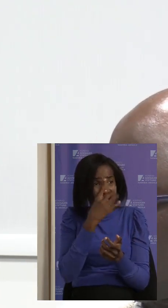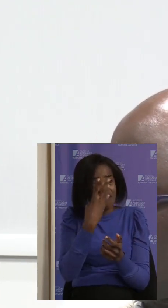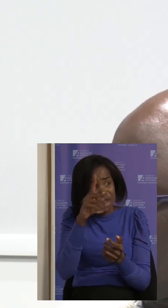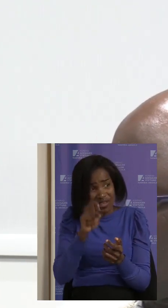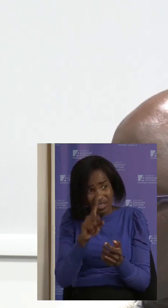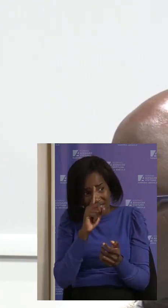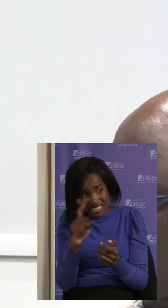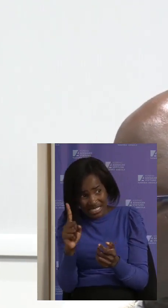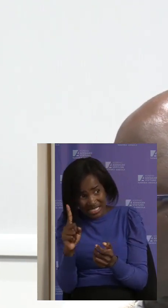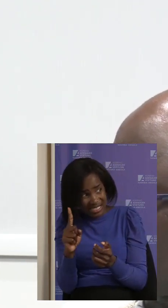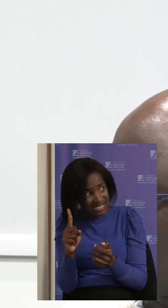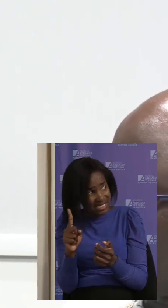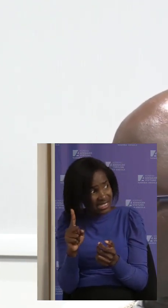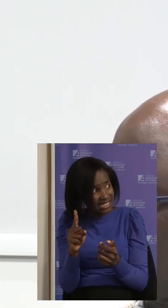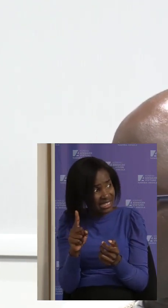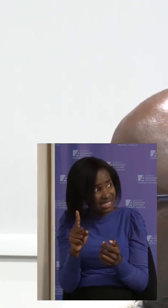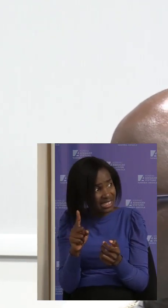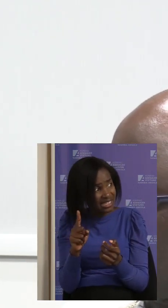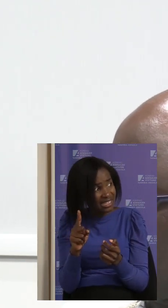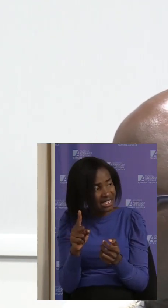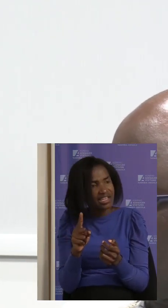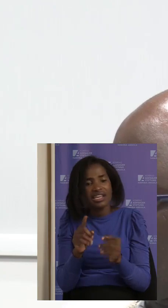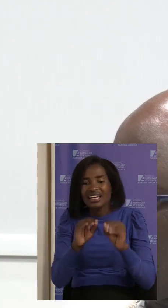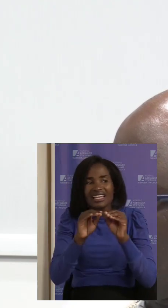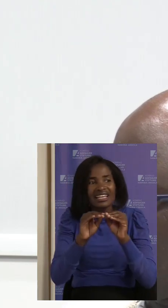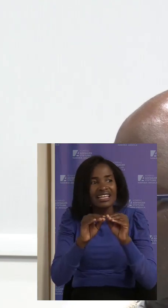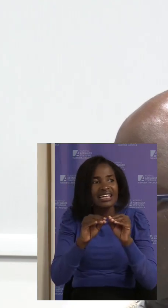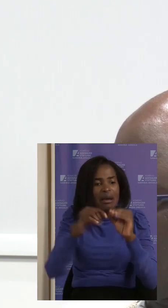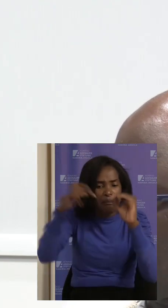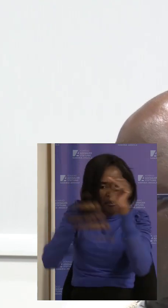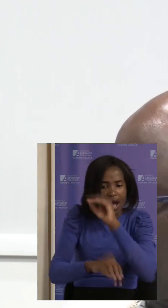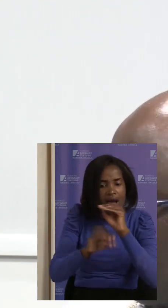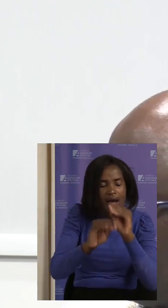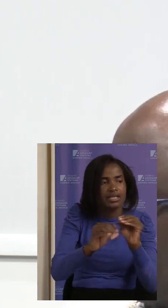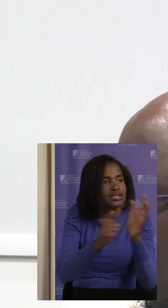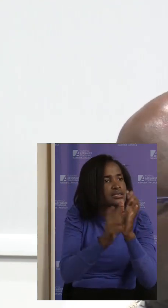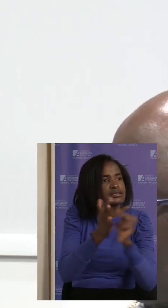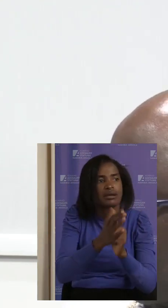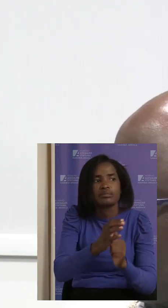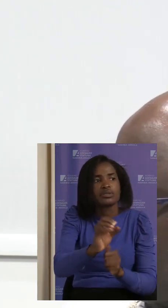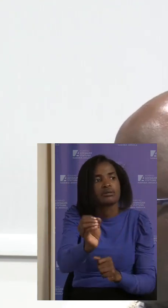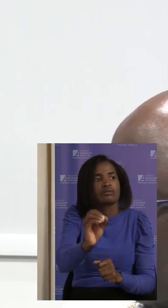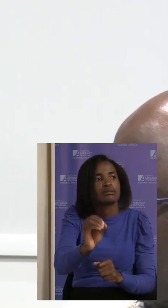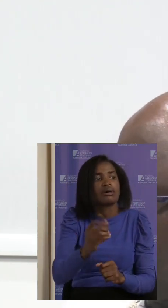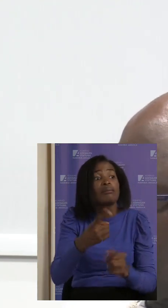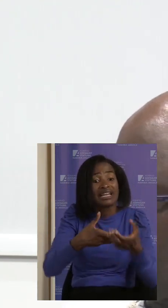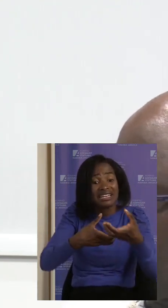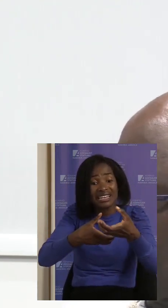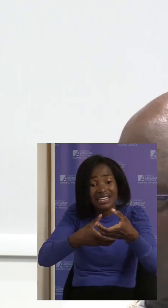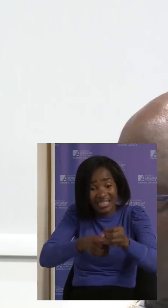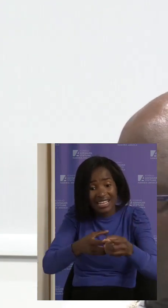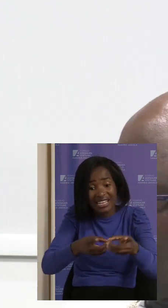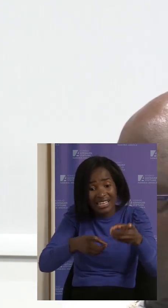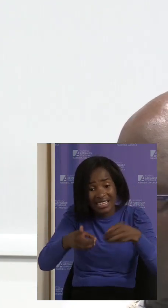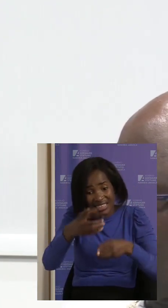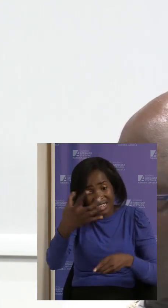4,000 so many teachers, they can hardly teach the subject for which they are qualified and competently